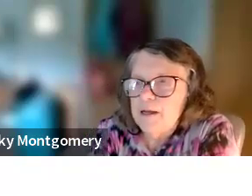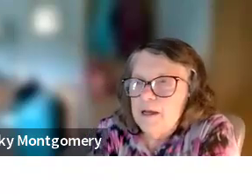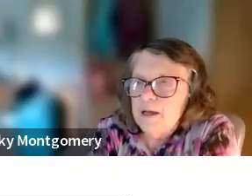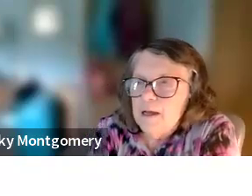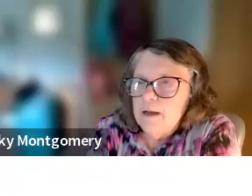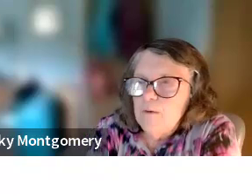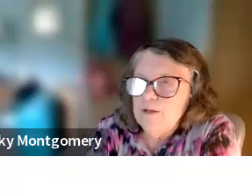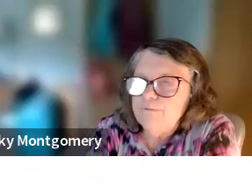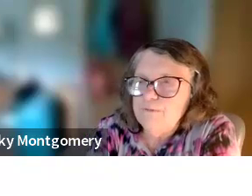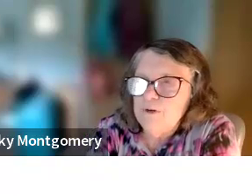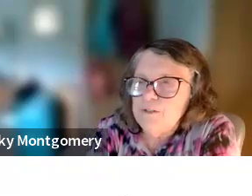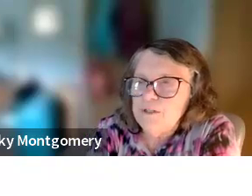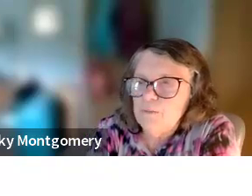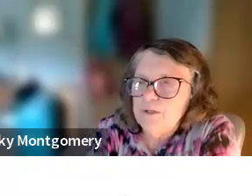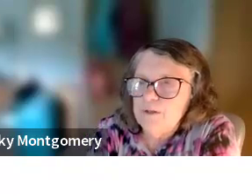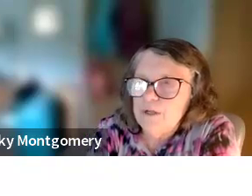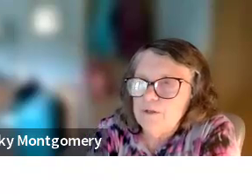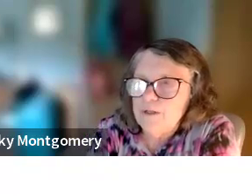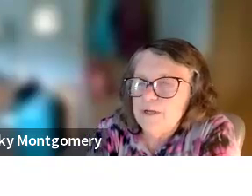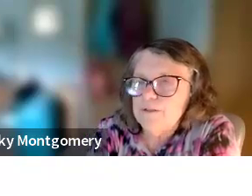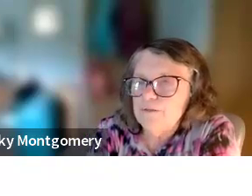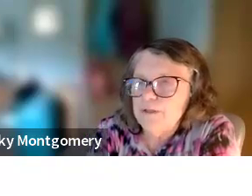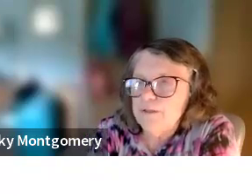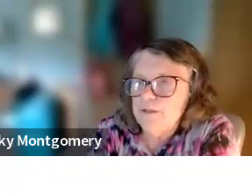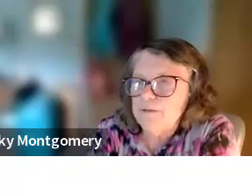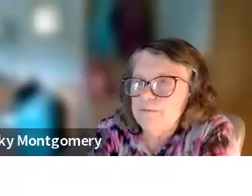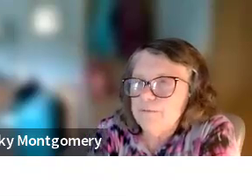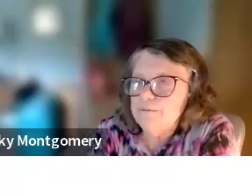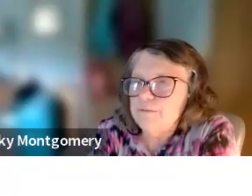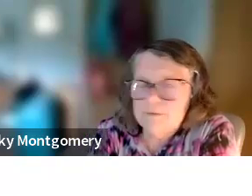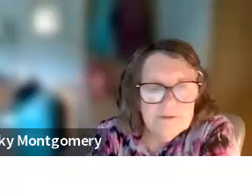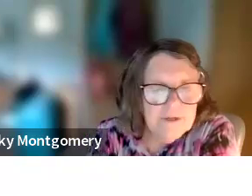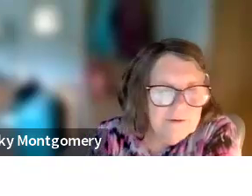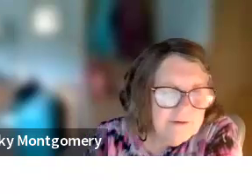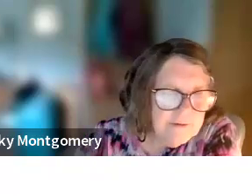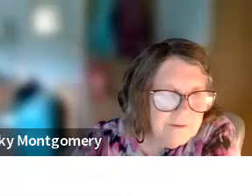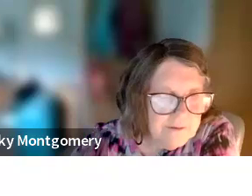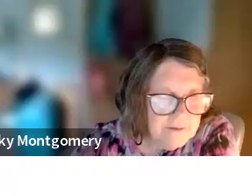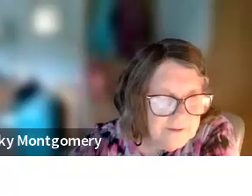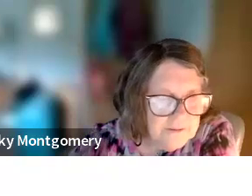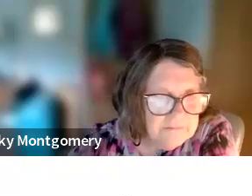playing Wheel of Fortune with none of the letters filled in there.